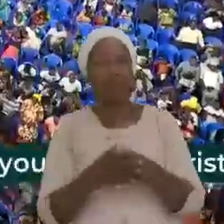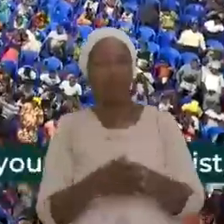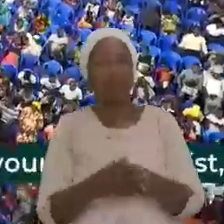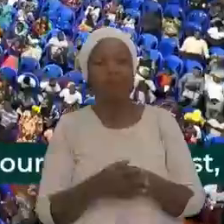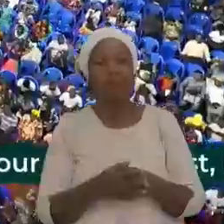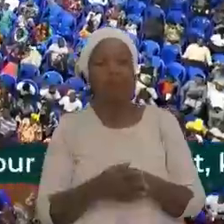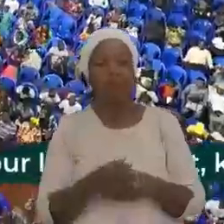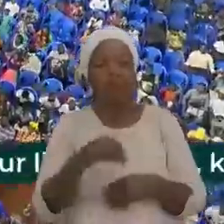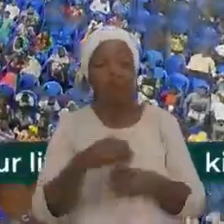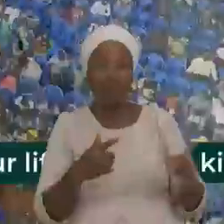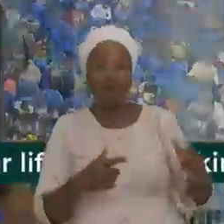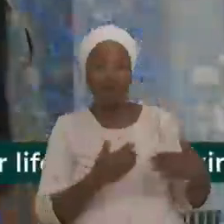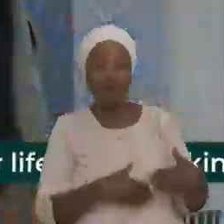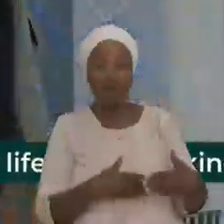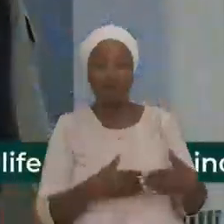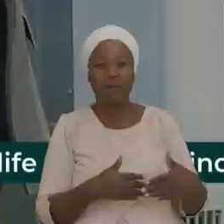At the left side.